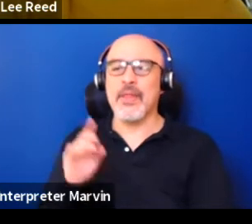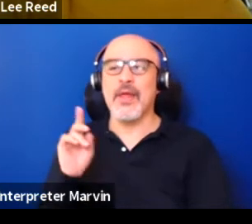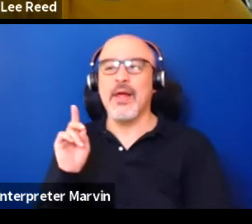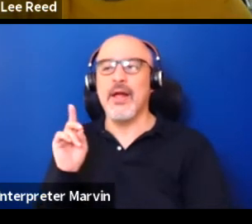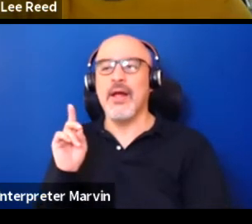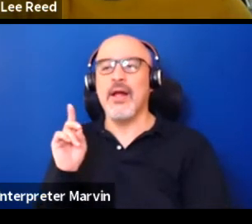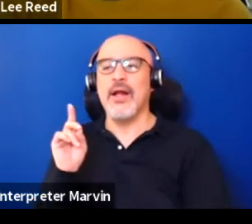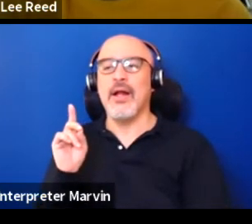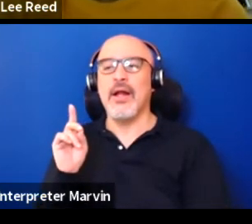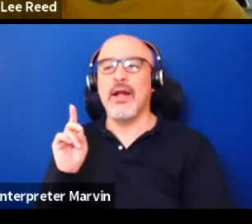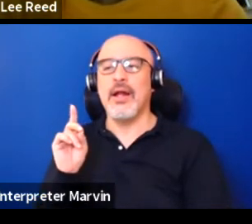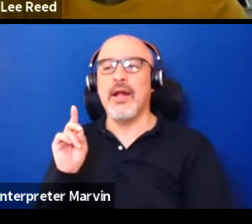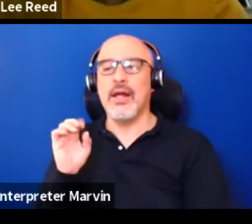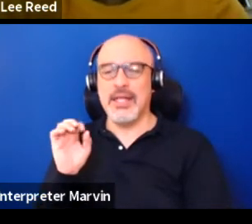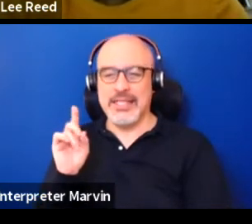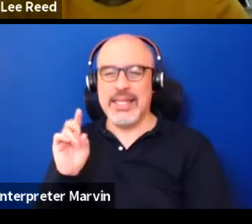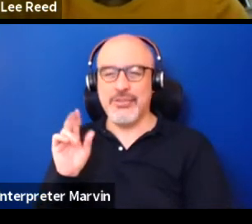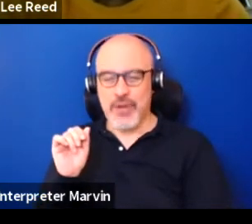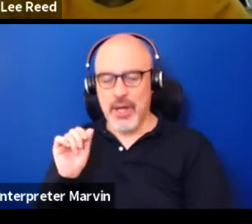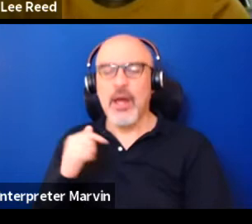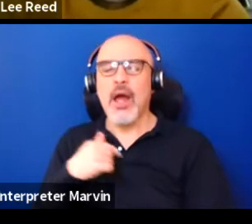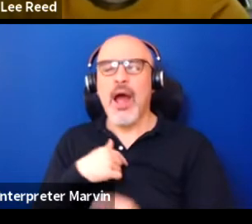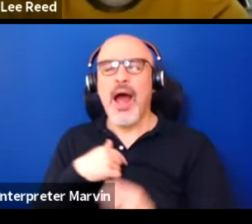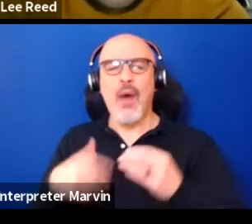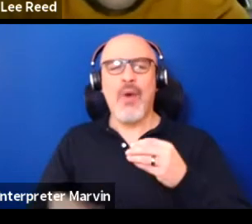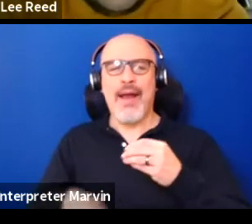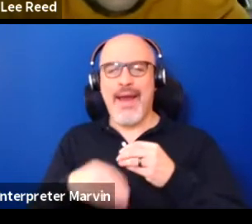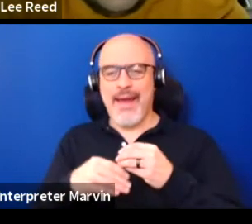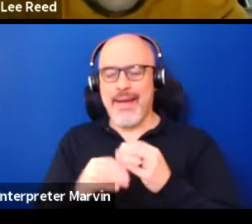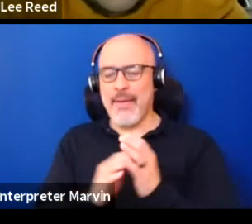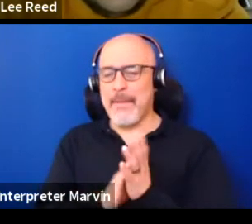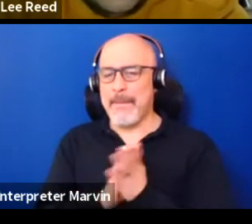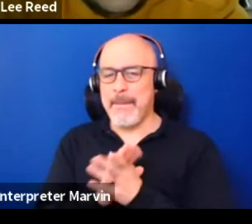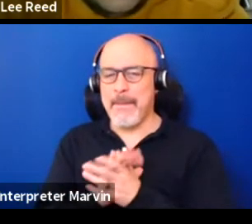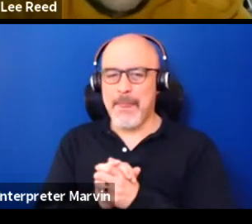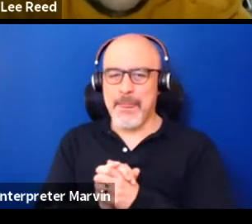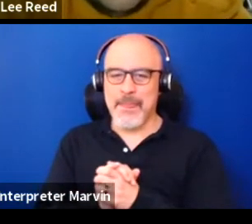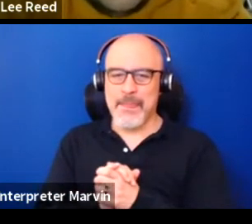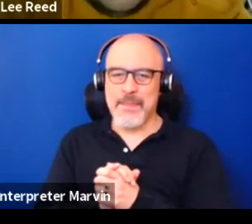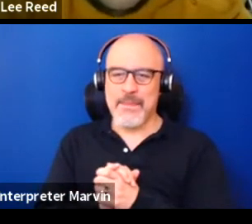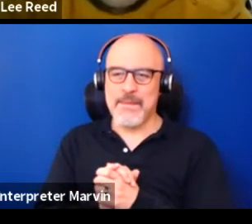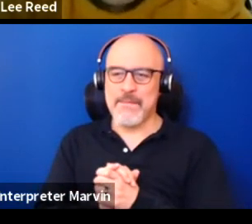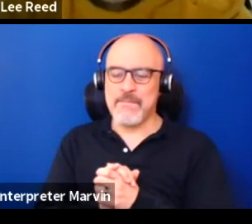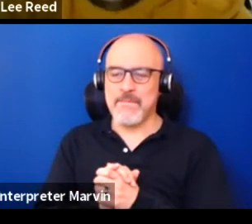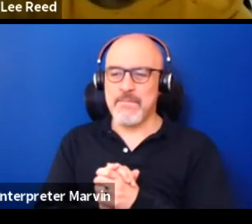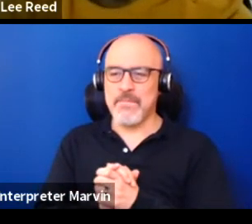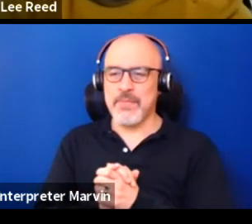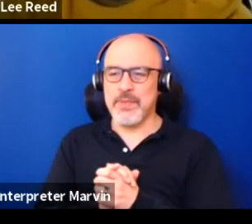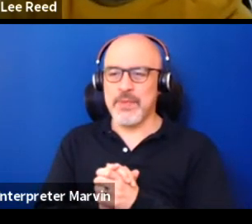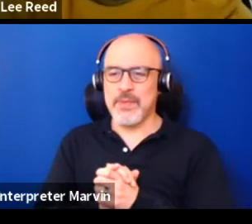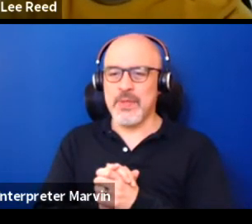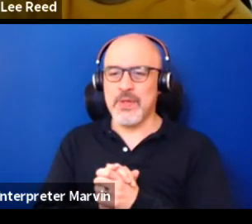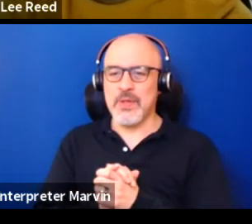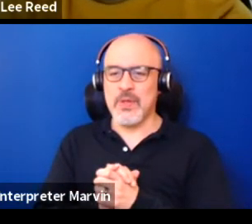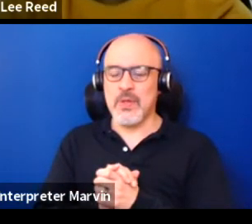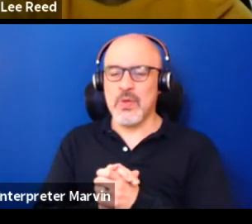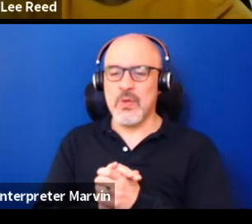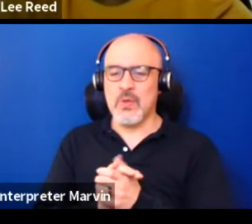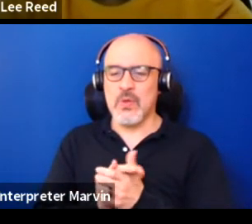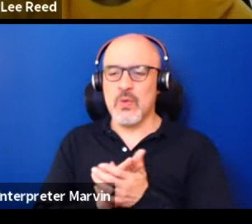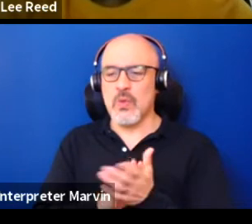I would like to throw out there that, you know, kind of getting rid of the idea that